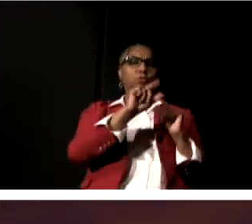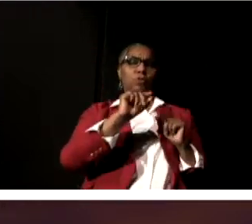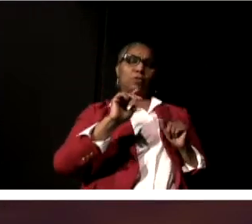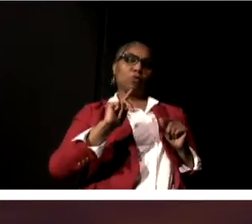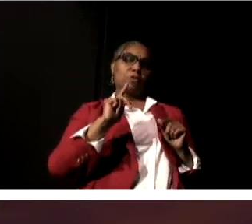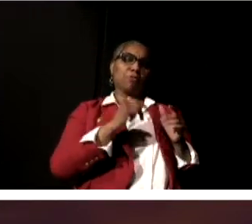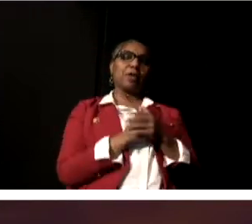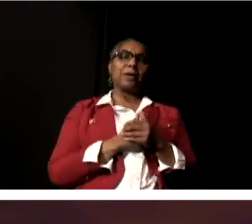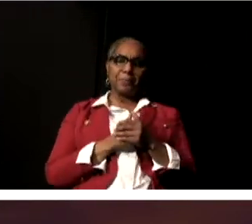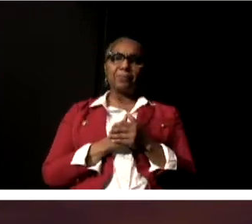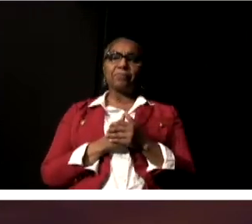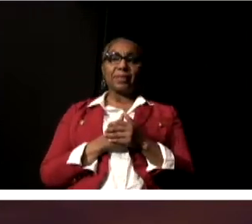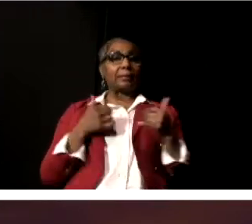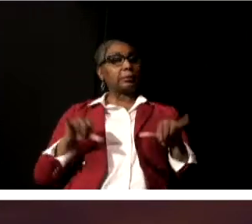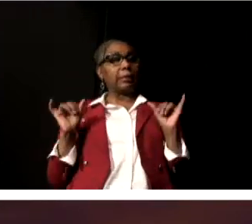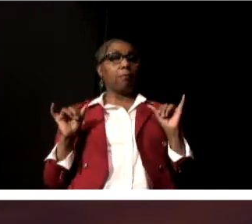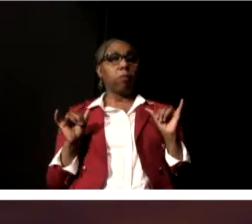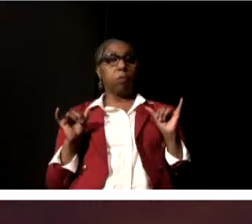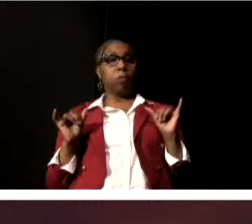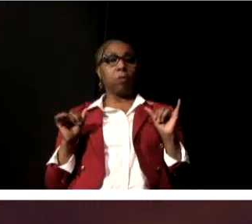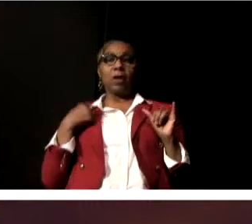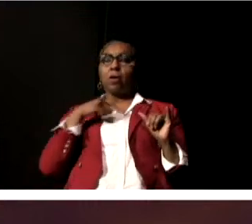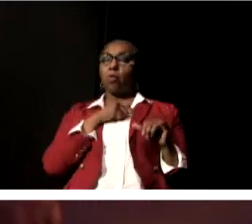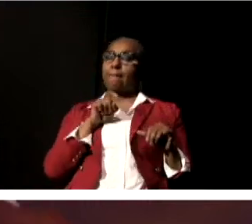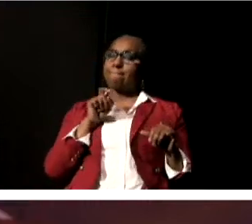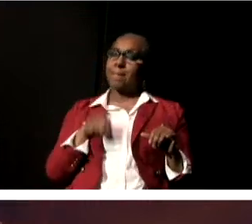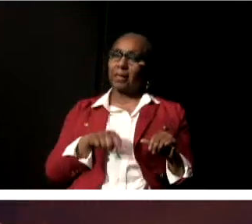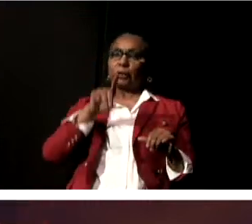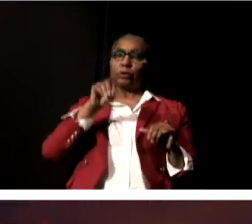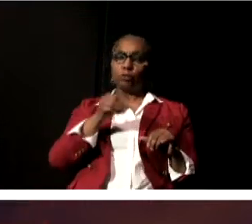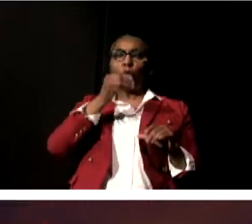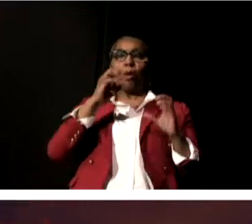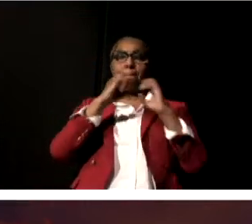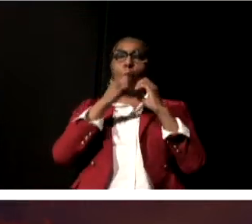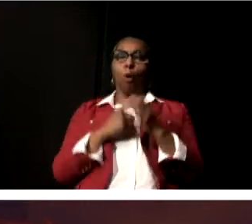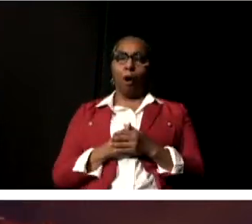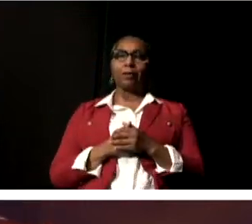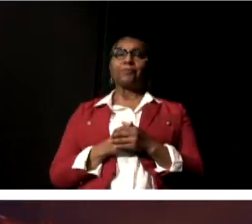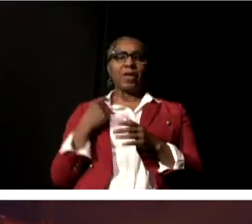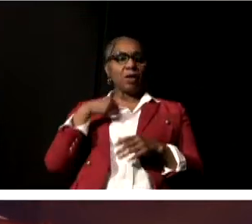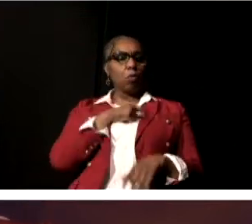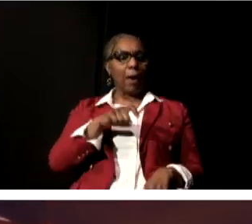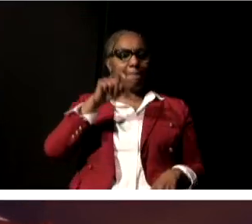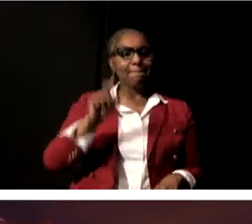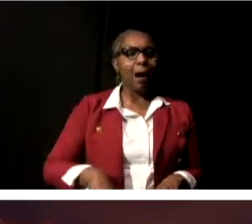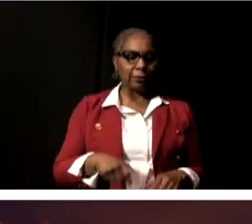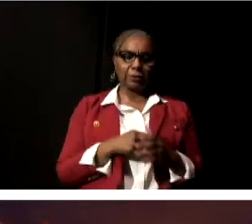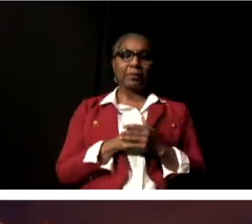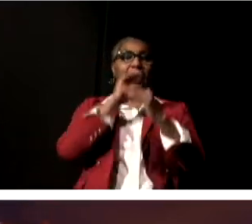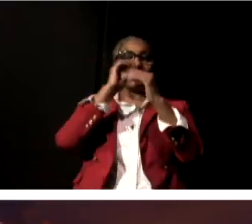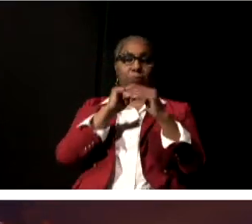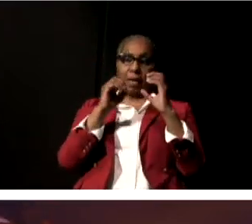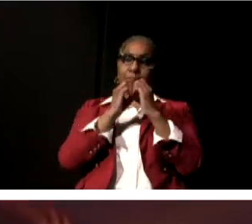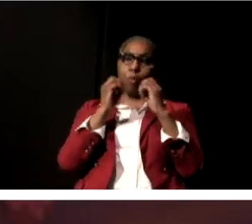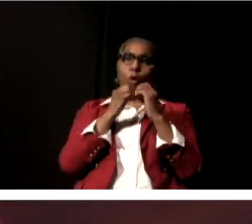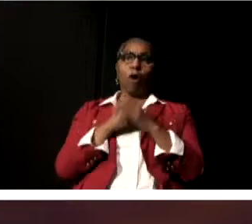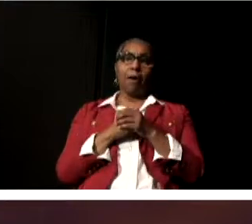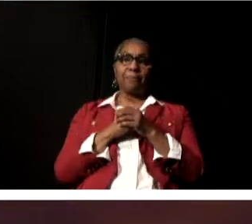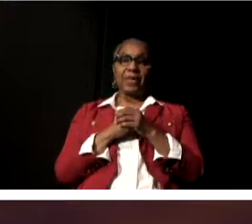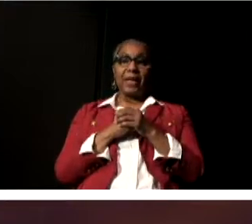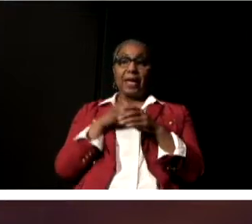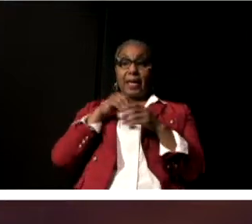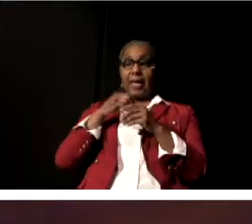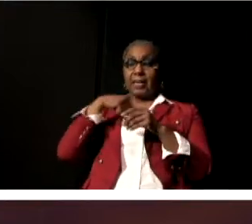2023. Still, we must do more. We must expect more. And in